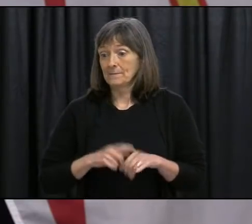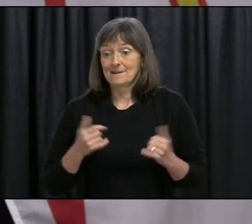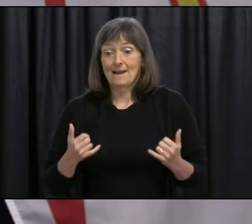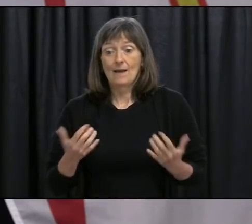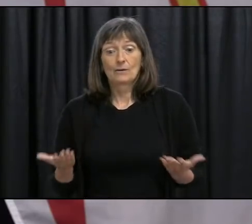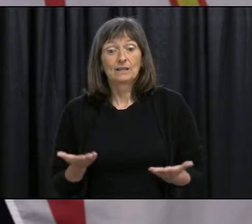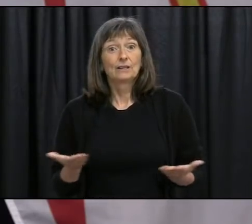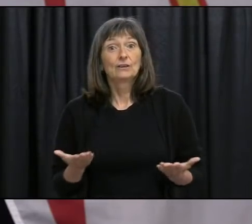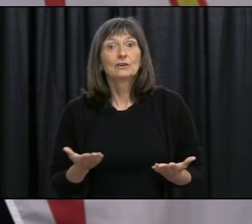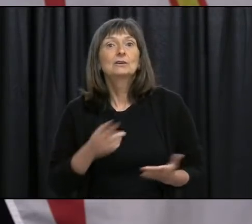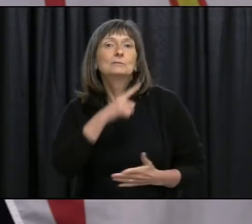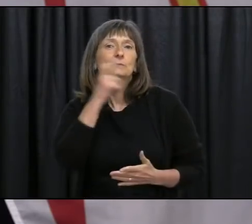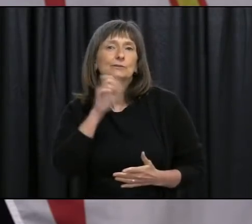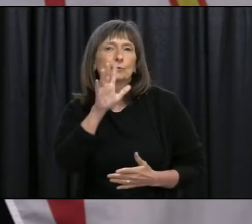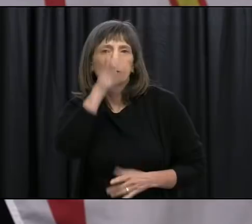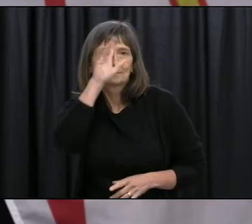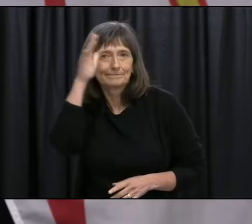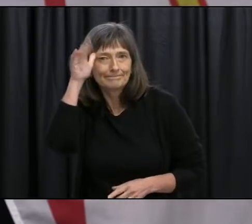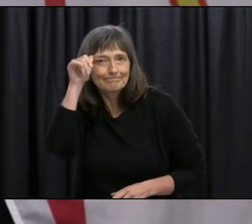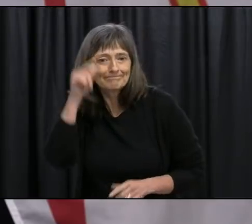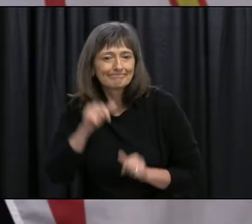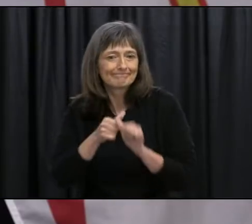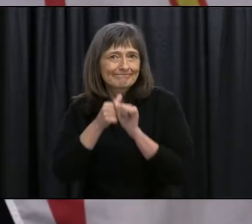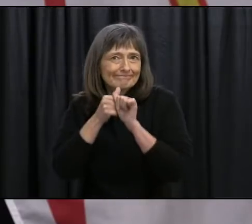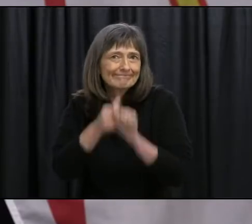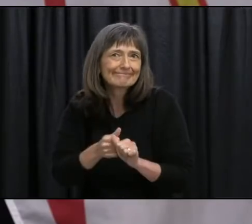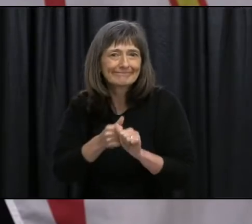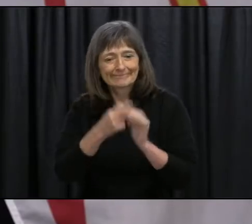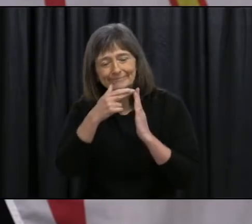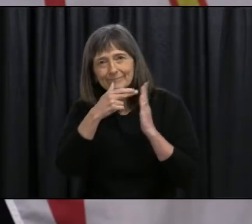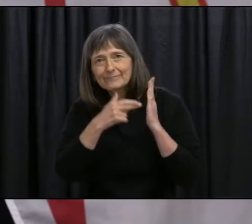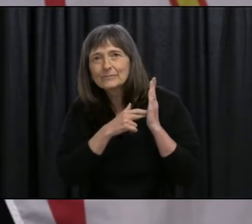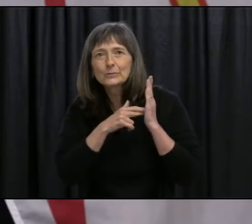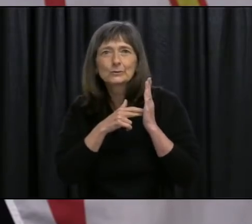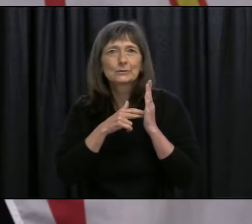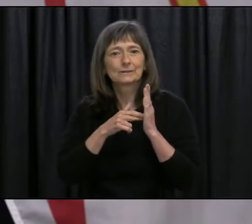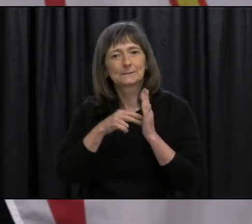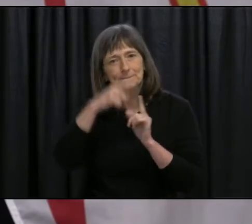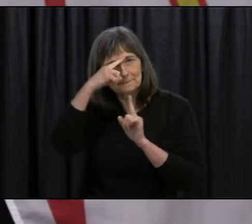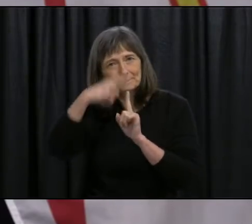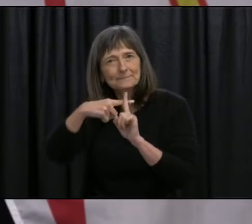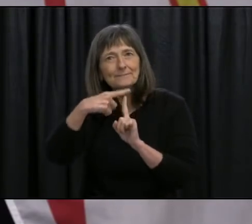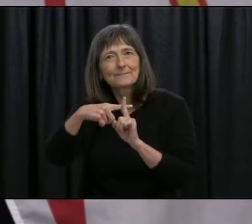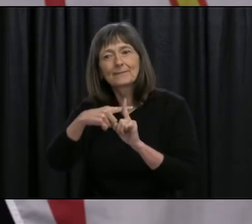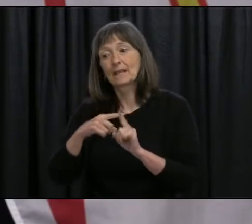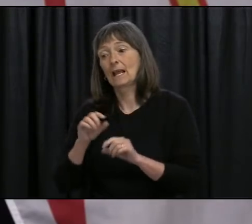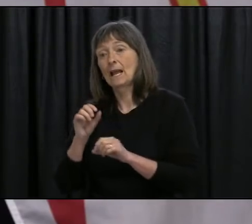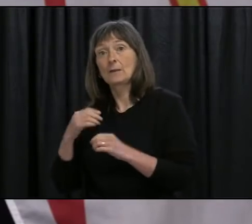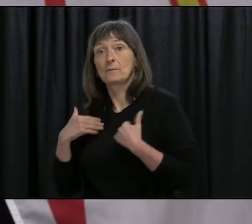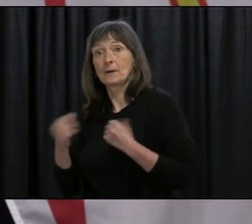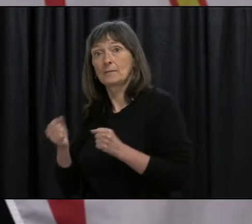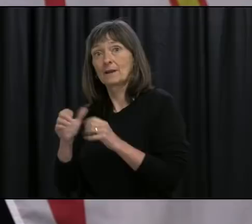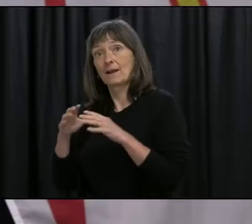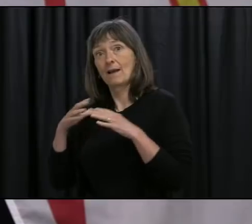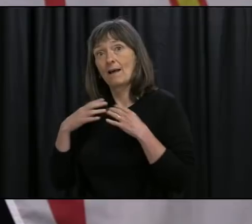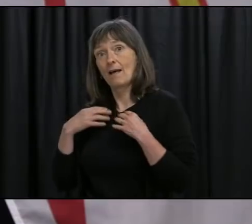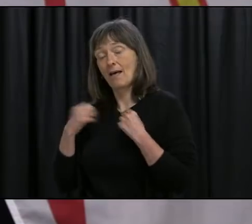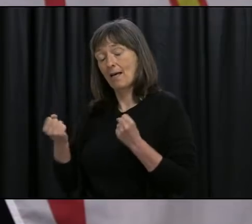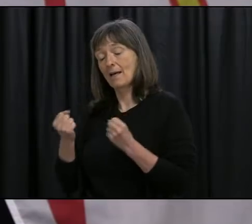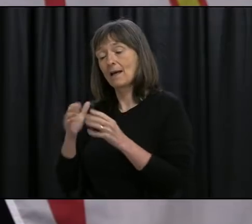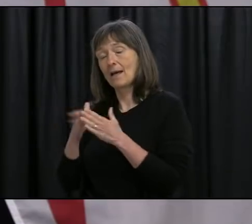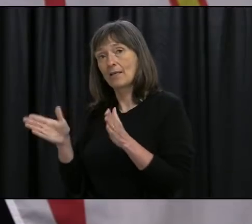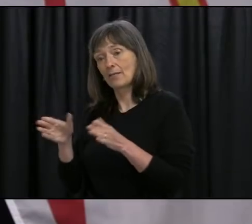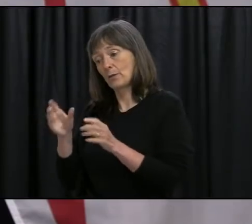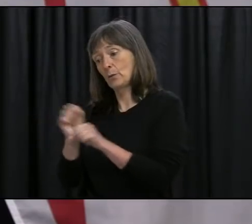determination, your patience and understanding, and the tireless efforts of our public health officials to help keep us all safe.